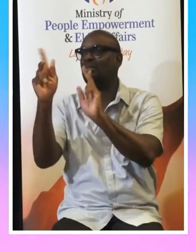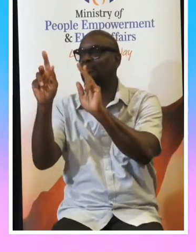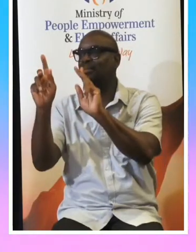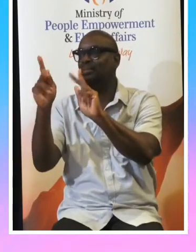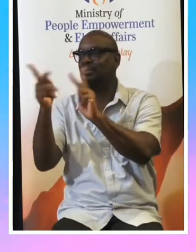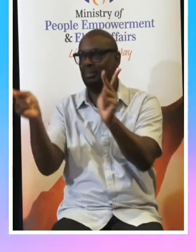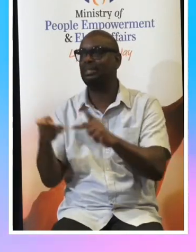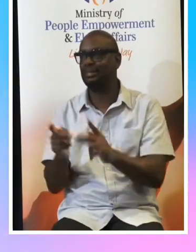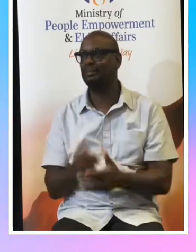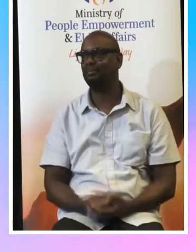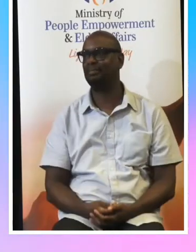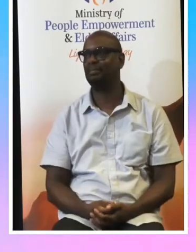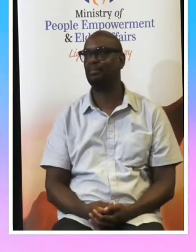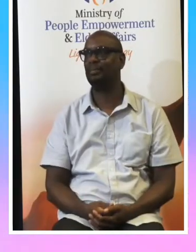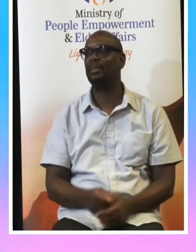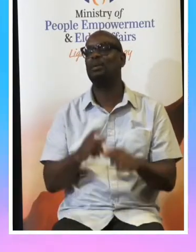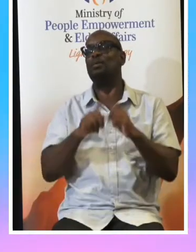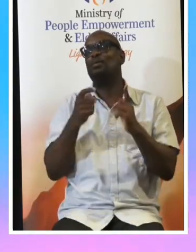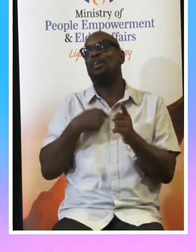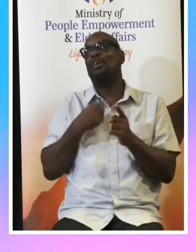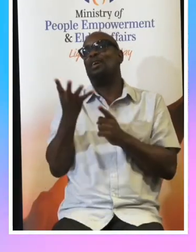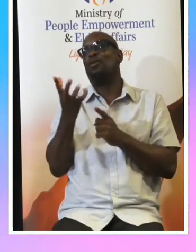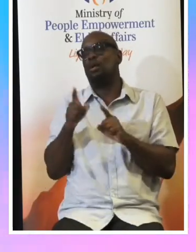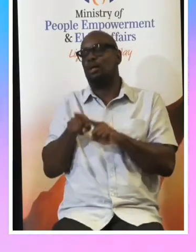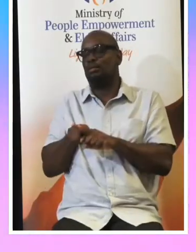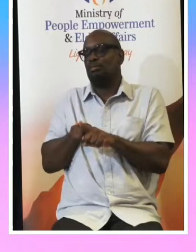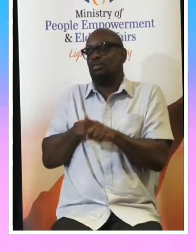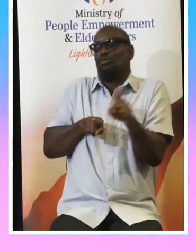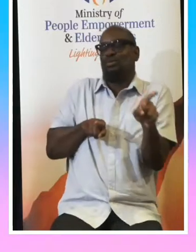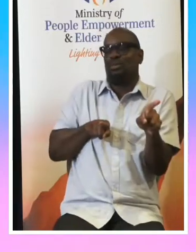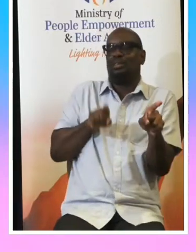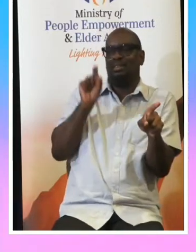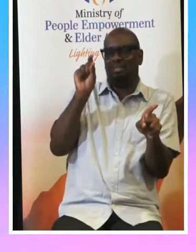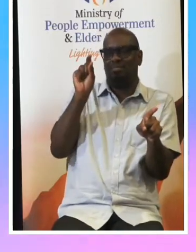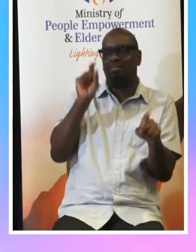Let me take a quick diversion to tell you about my best friend.